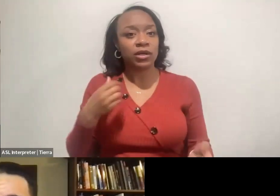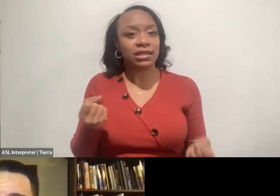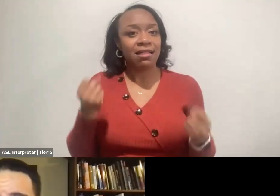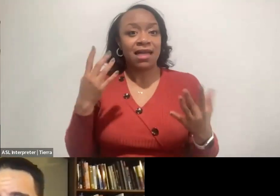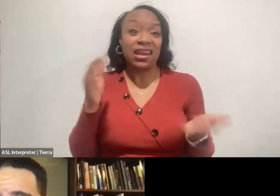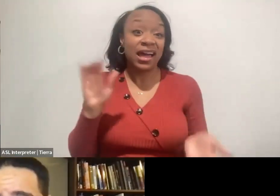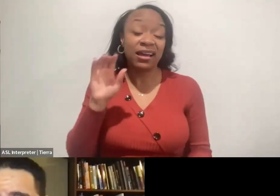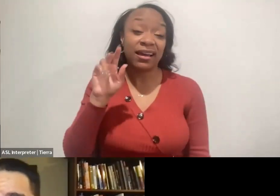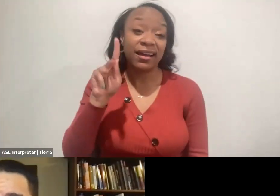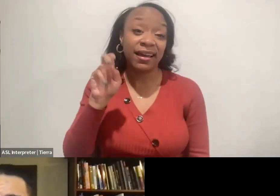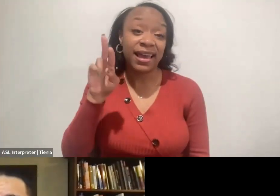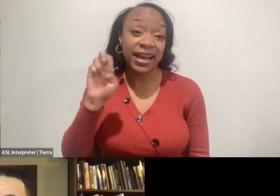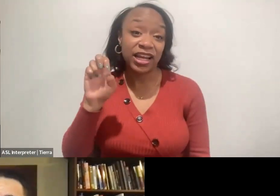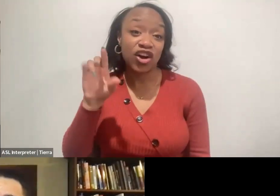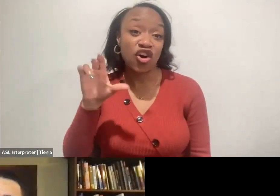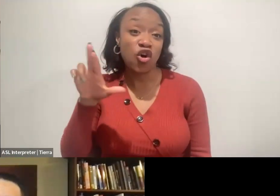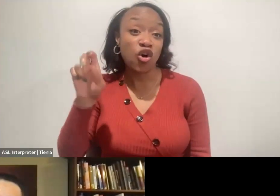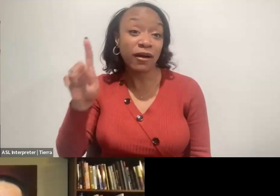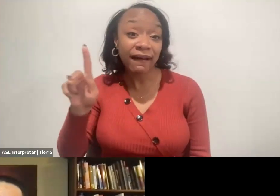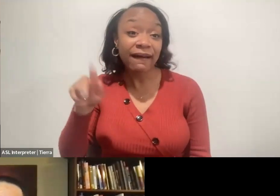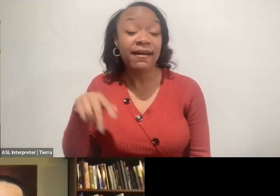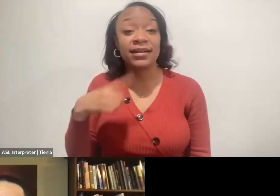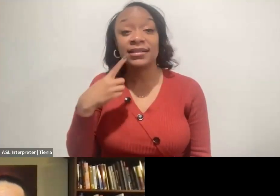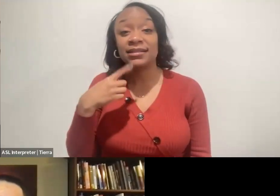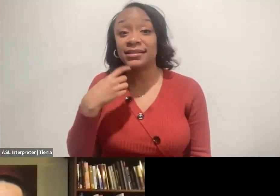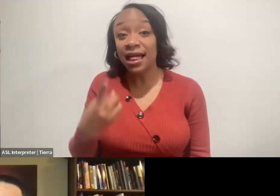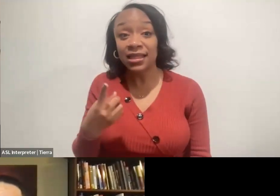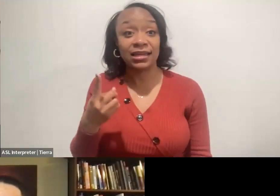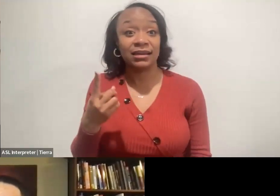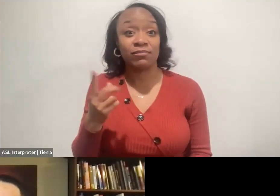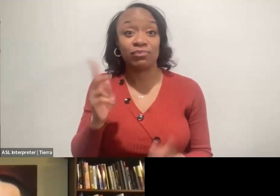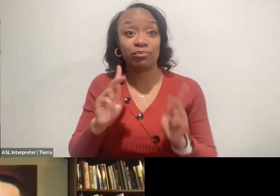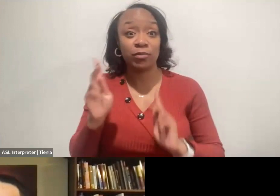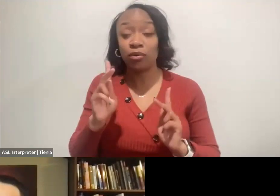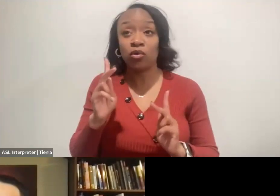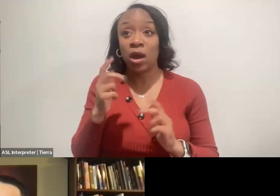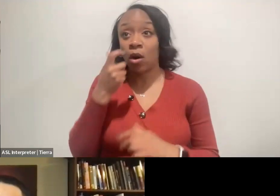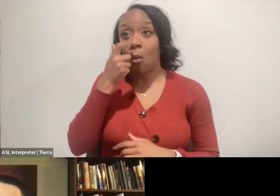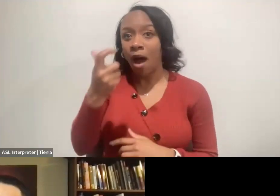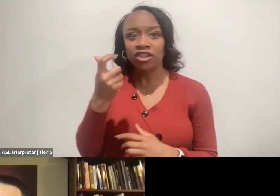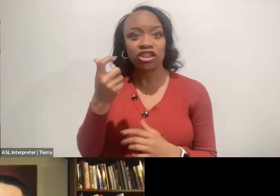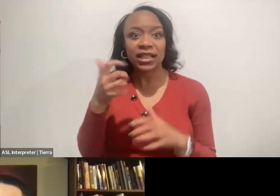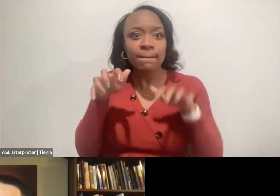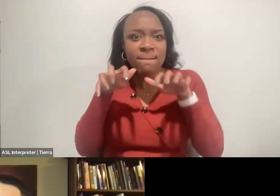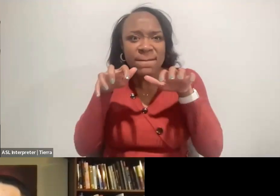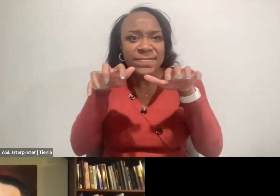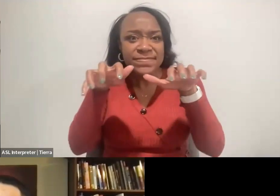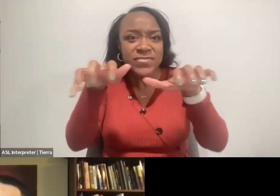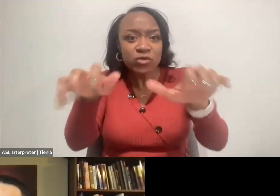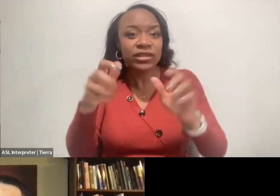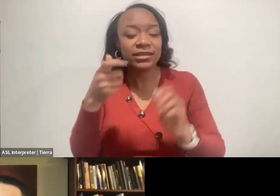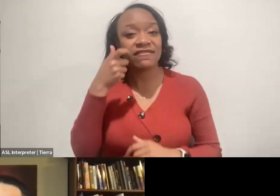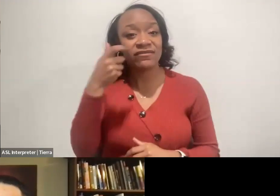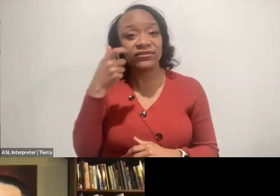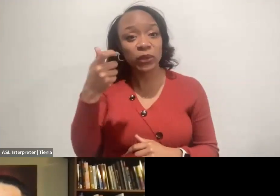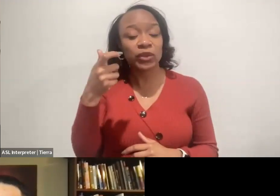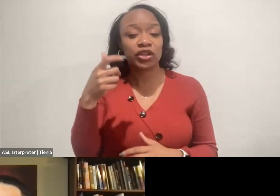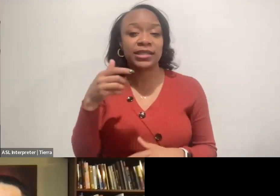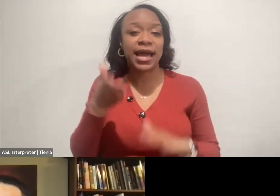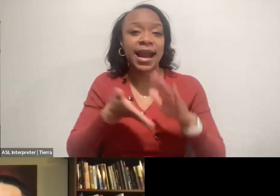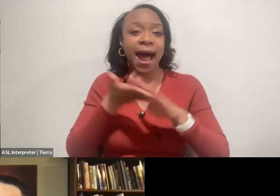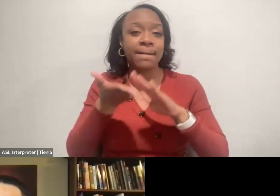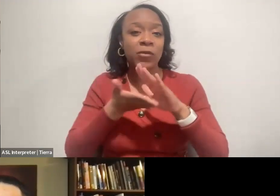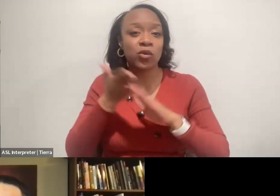Couric telling the viewers, the millions of them, that uh, Operation